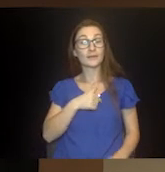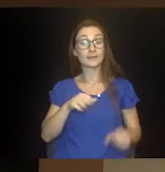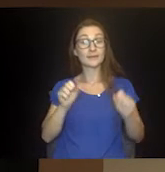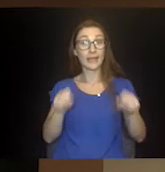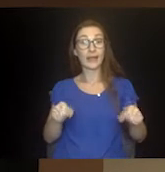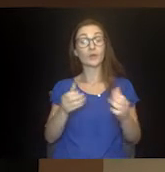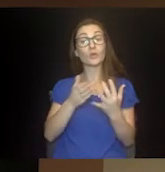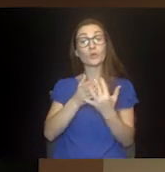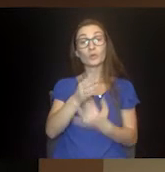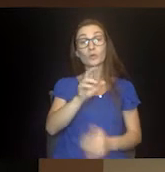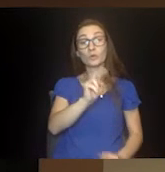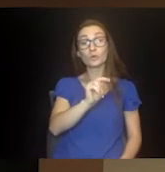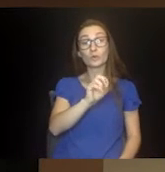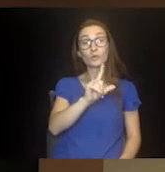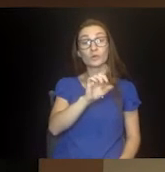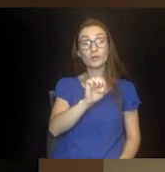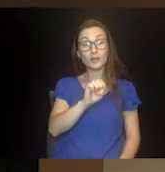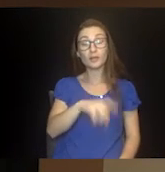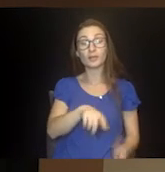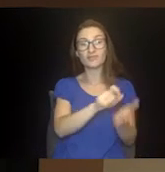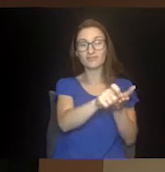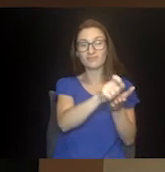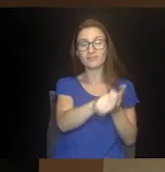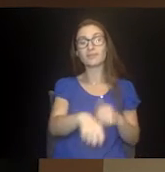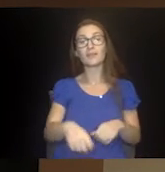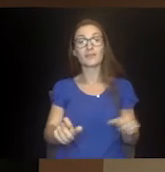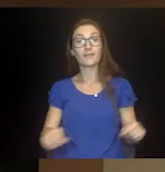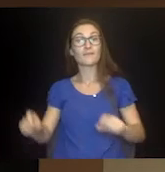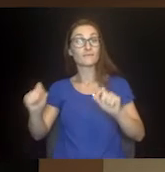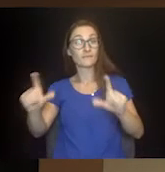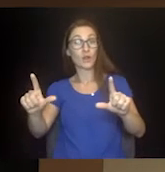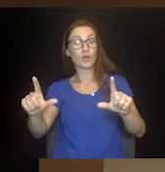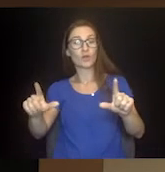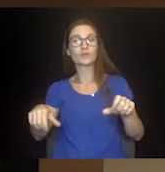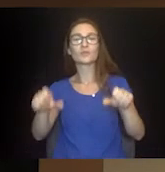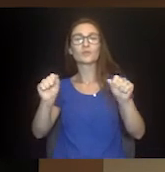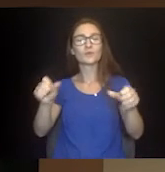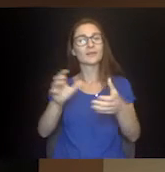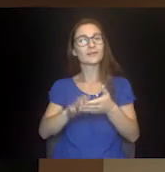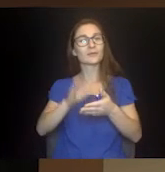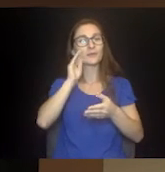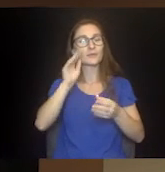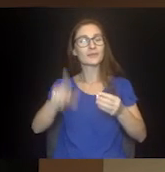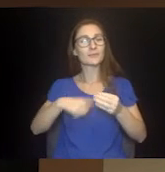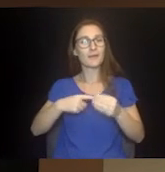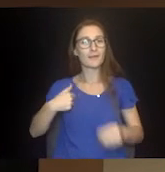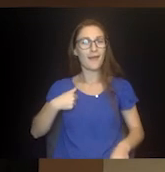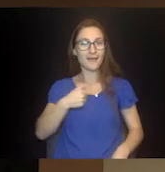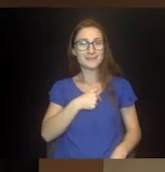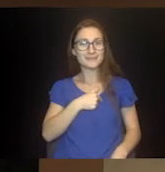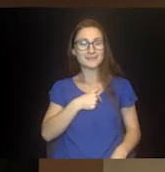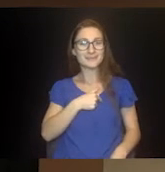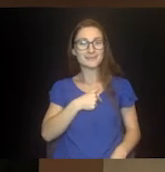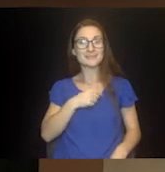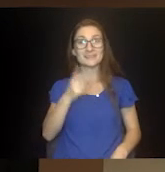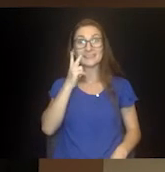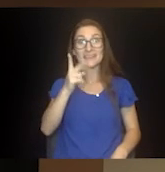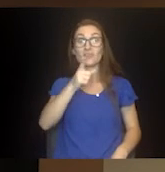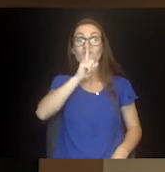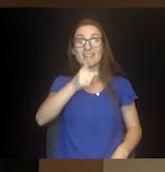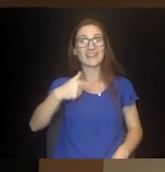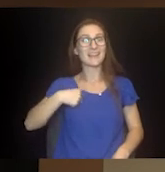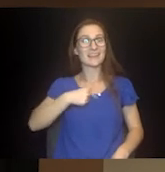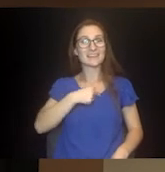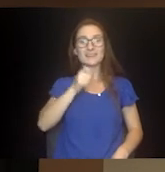that we can, through like the Noodle and vlogs, you get to know us more and get to see the real